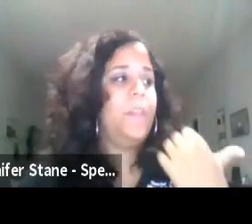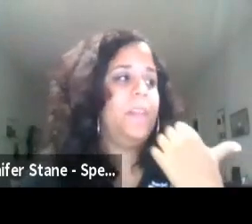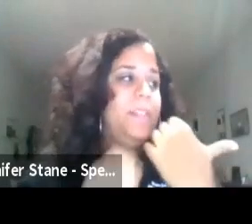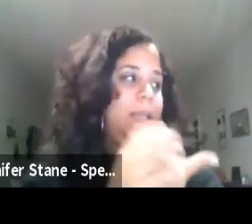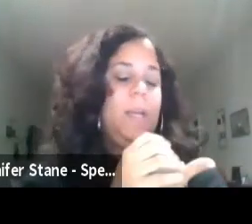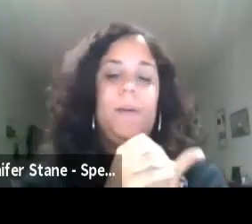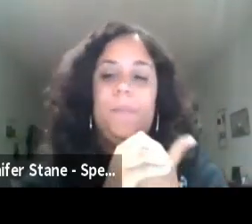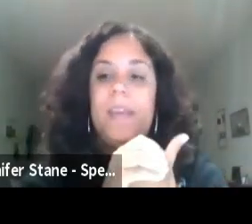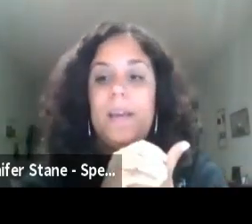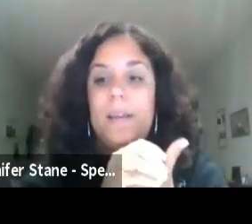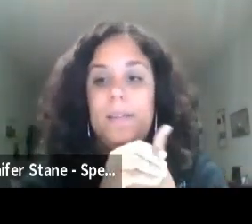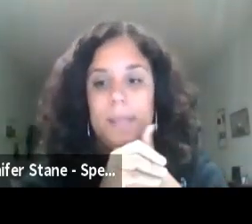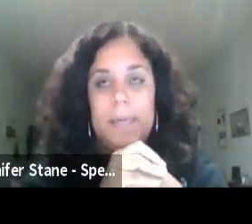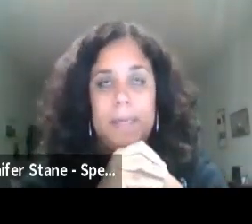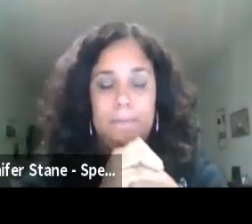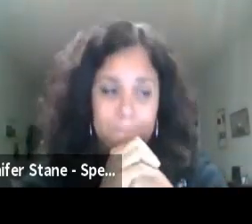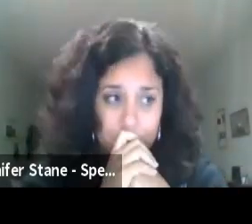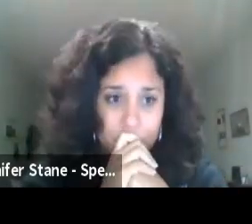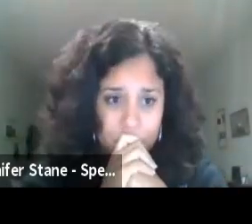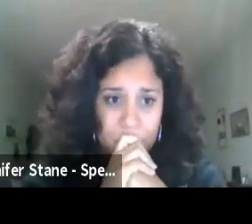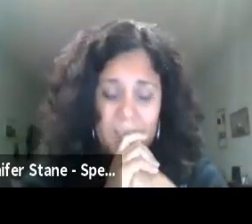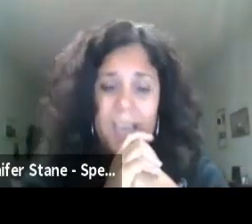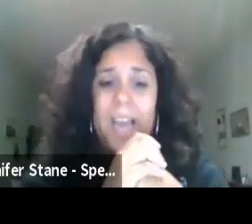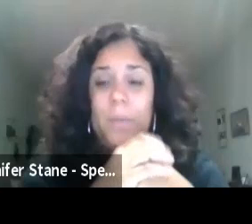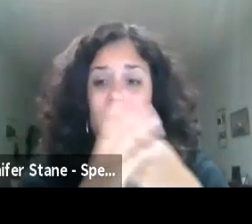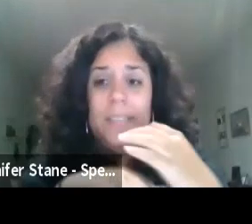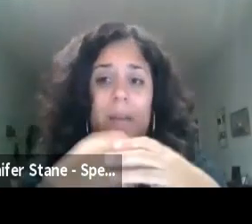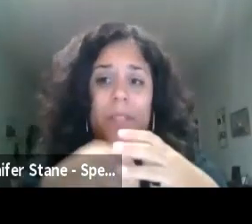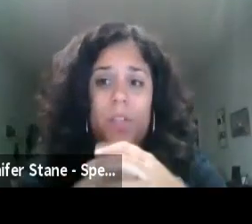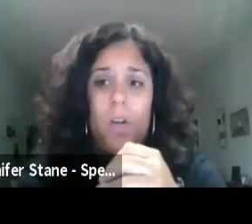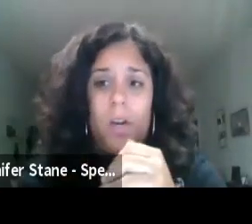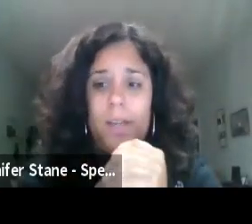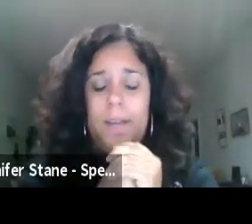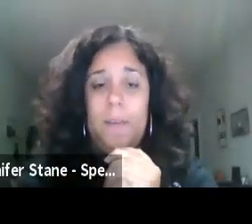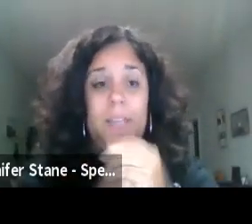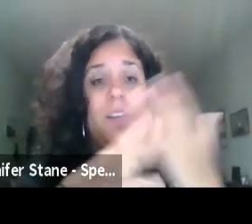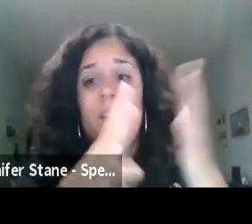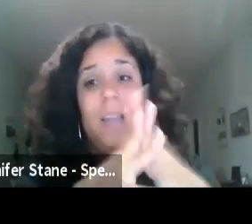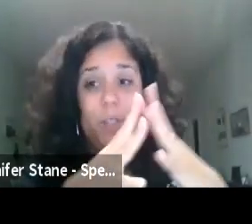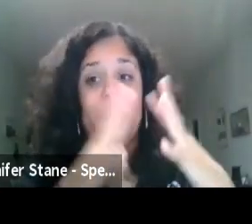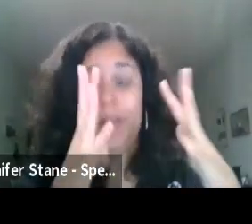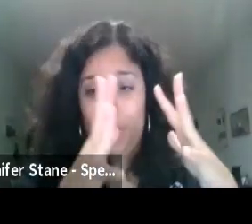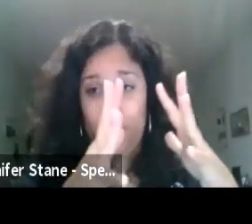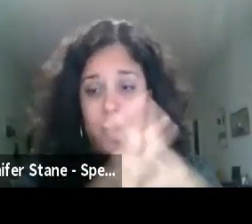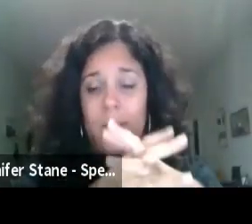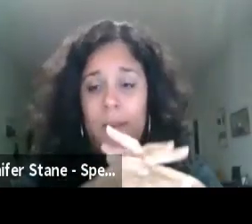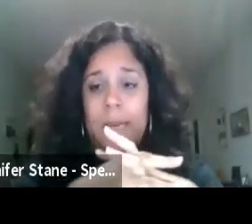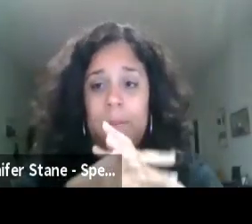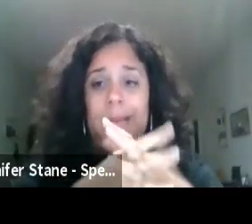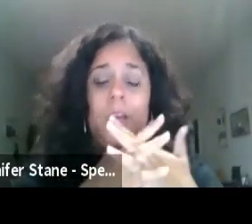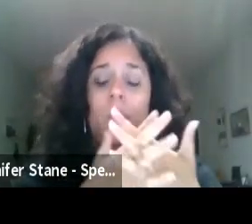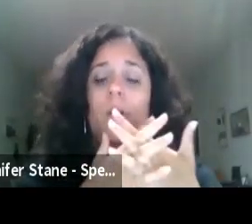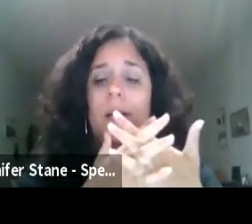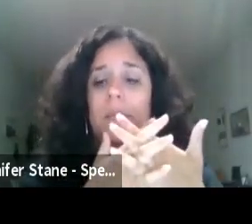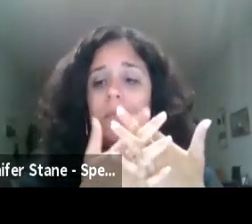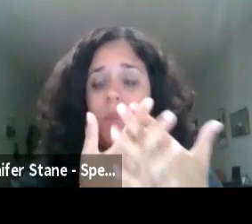I put this in here because I know a lot of times it's hard. It's hard for anyone,